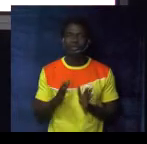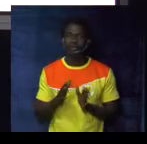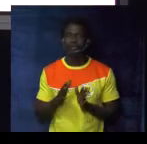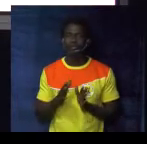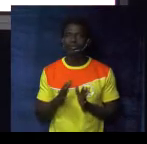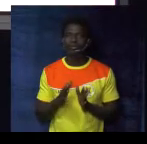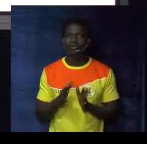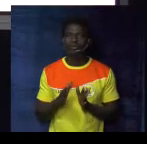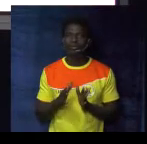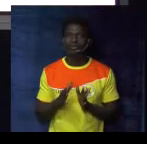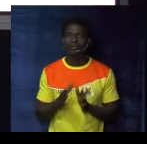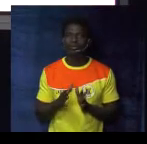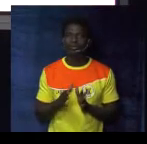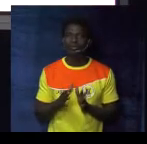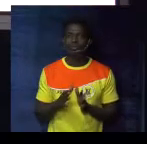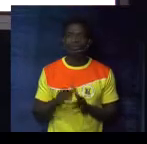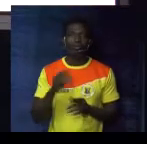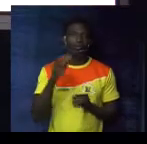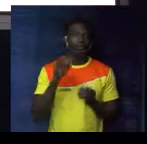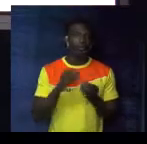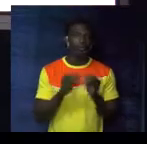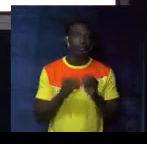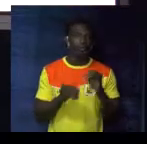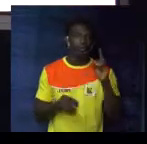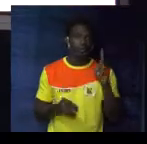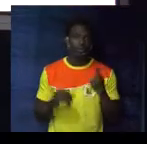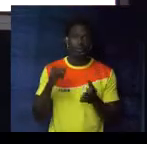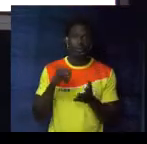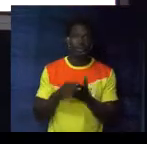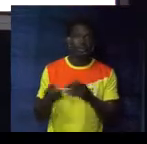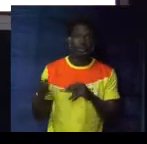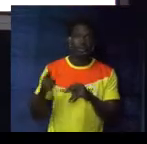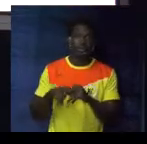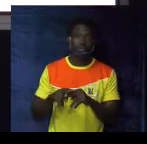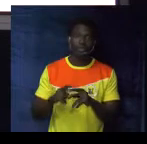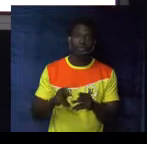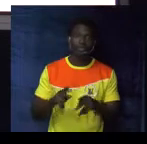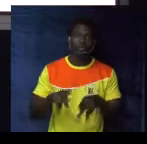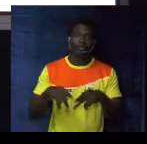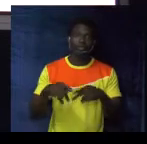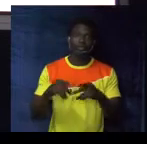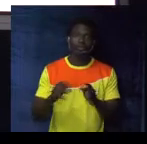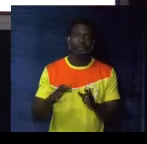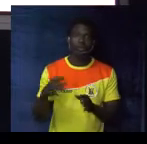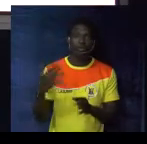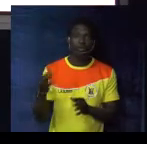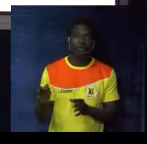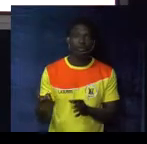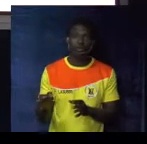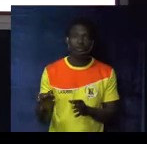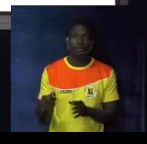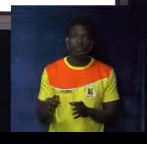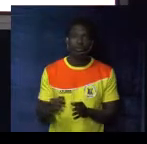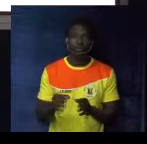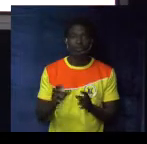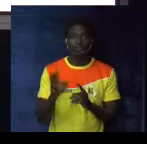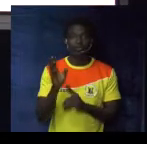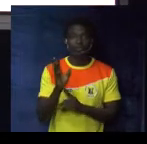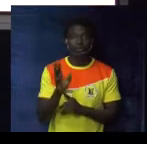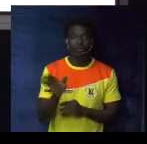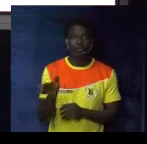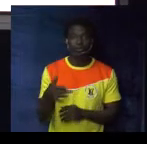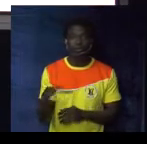agriculture. Advantages of mechanized agriculture. 1, it increases production of crops,